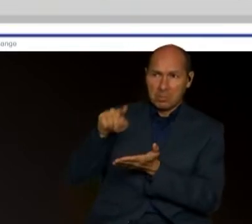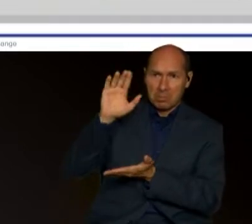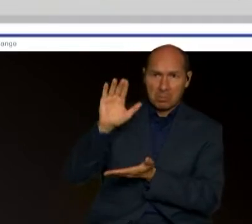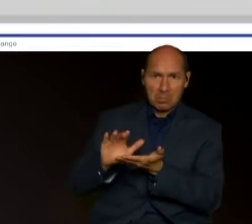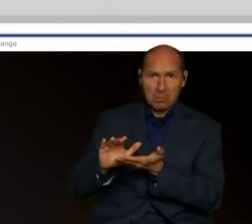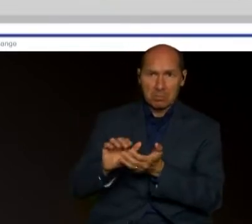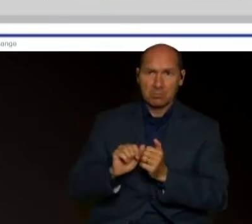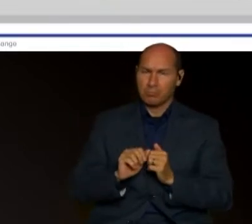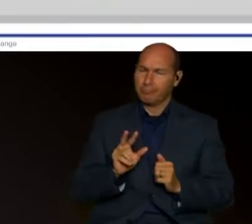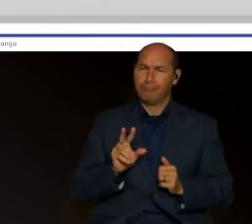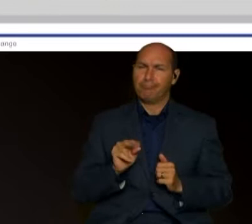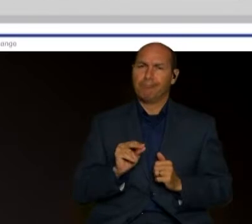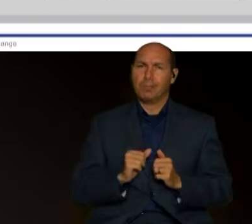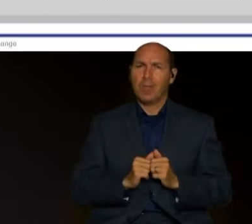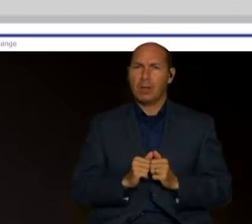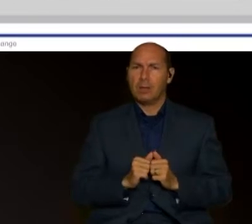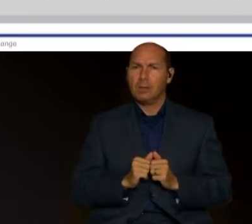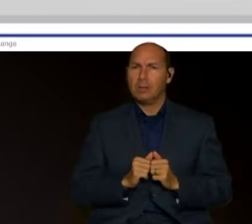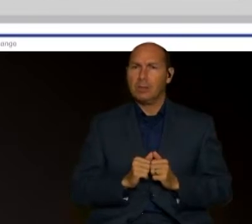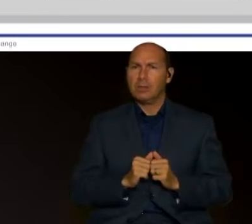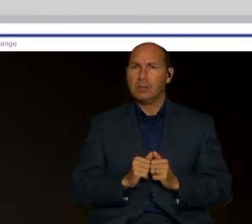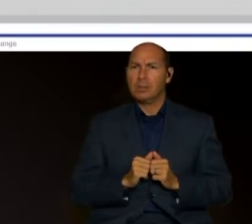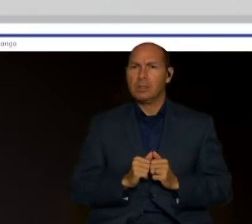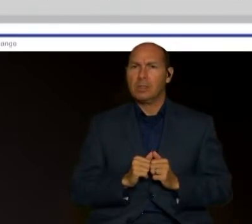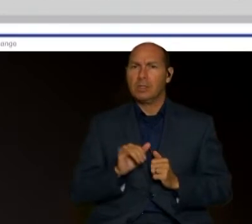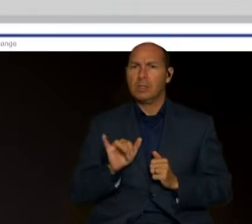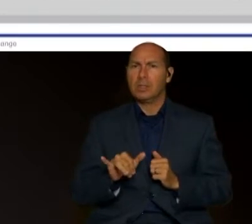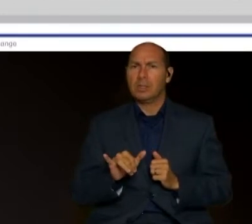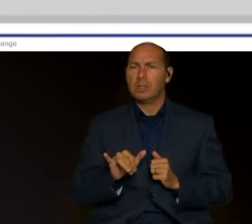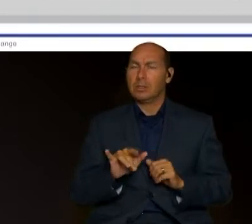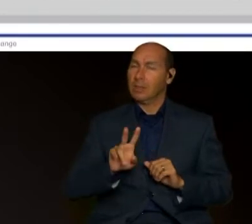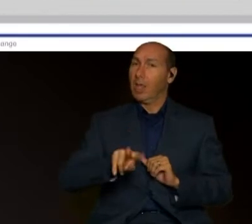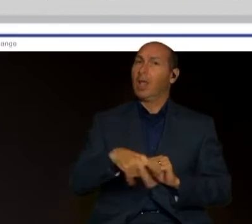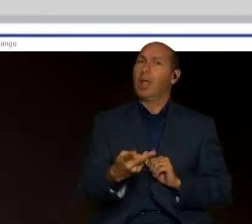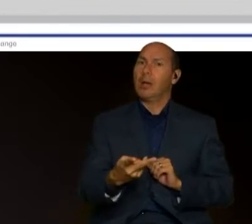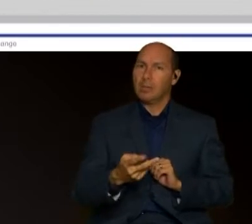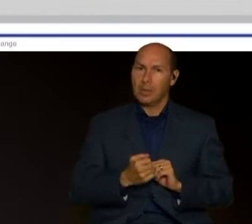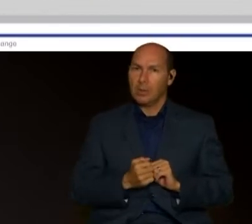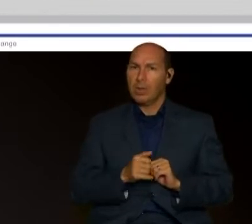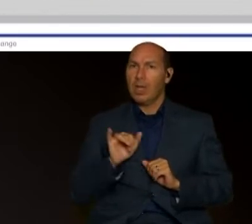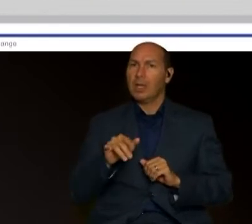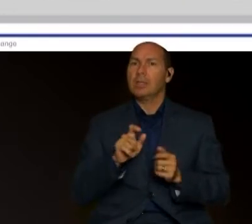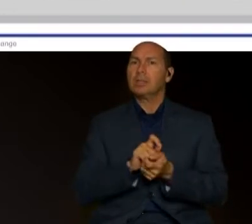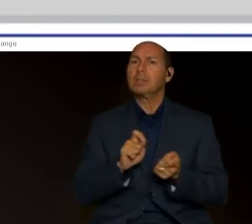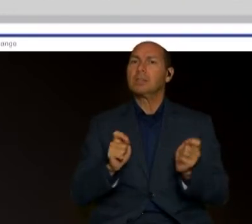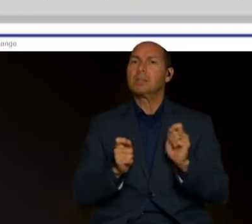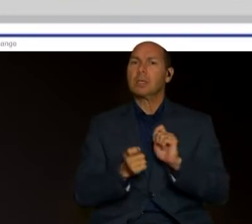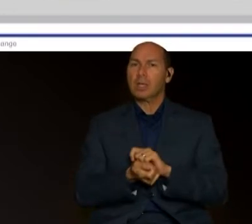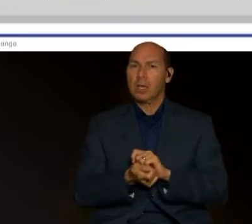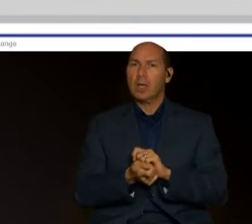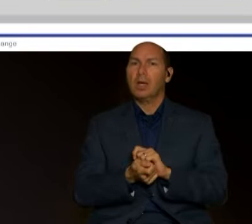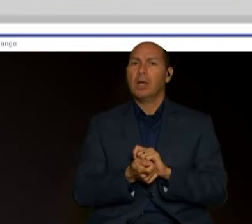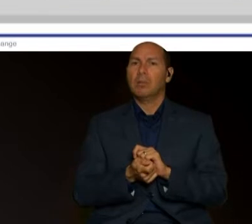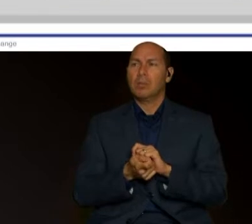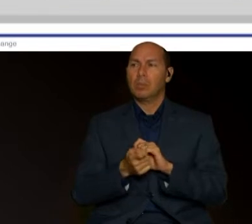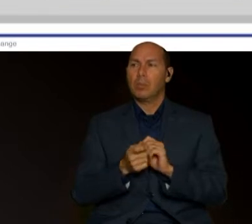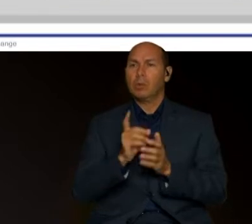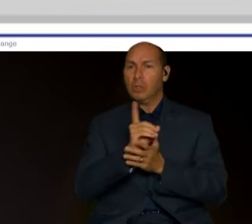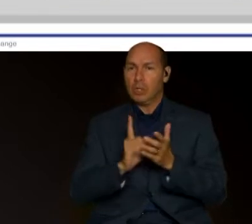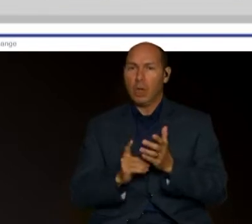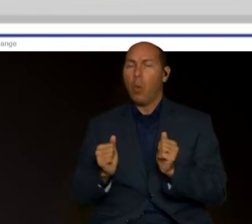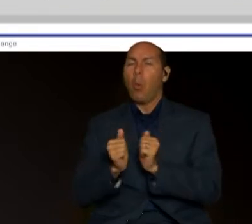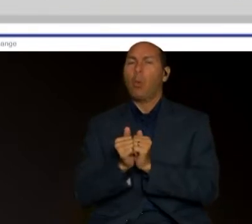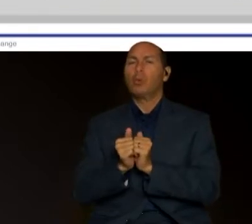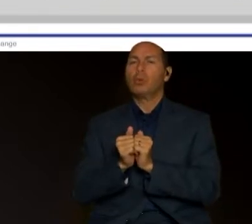reduce salaries. It was not established for that purpose, quite the opposite. It is a reform that is designed together